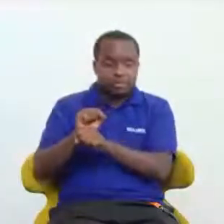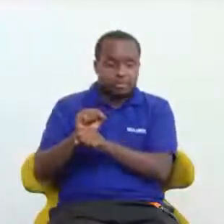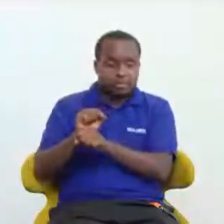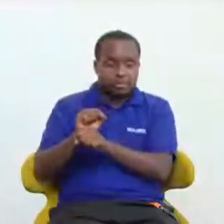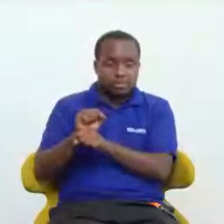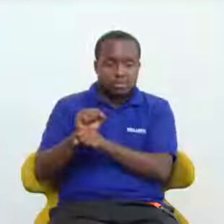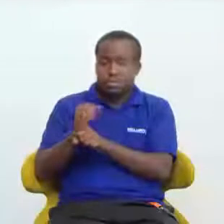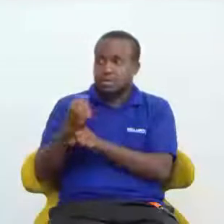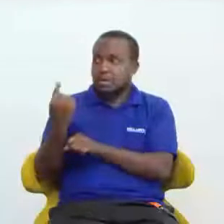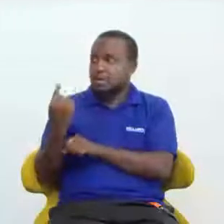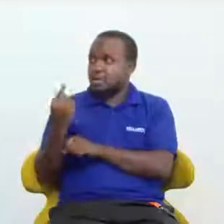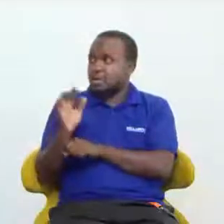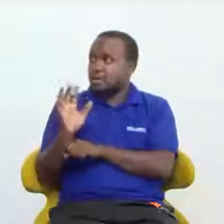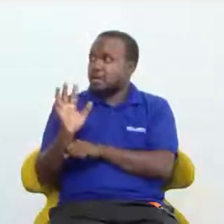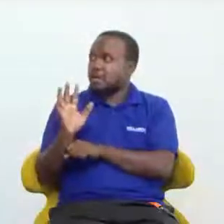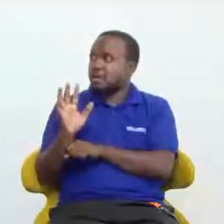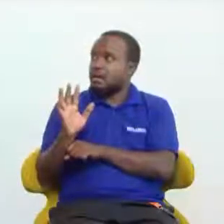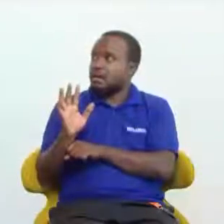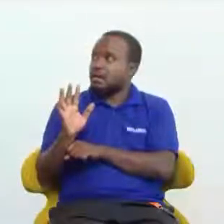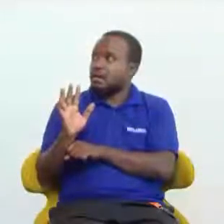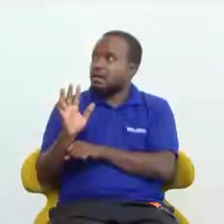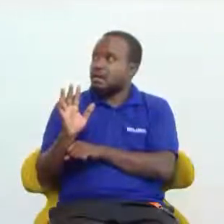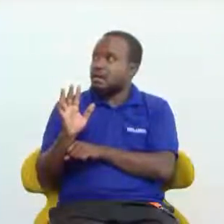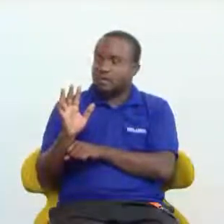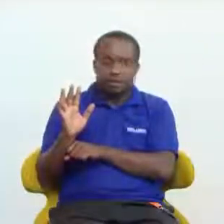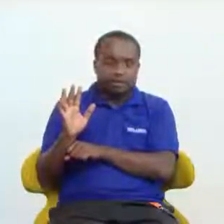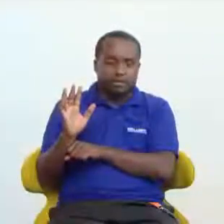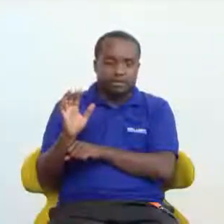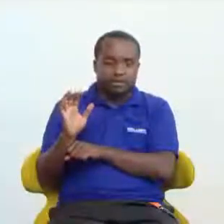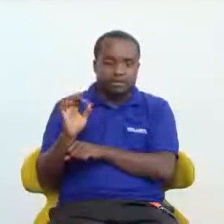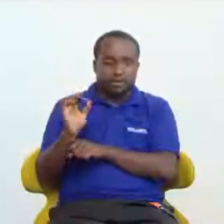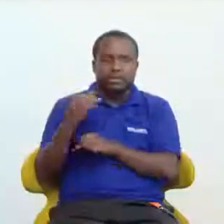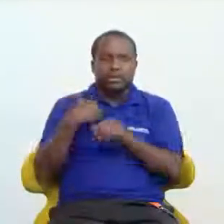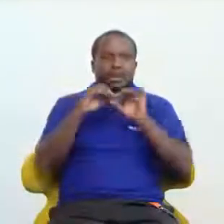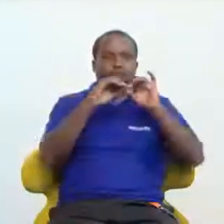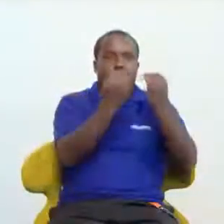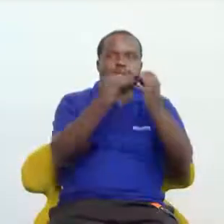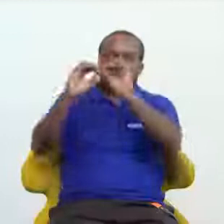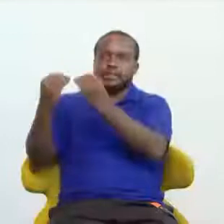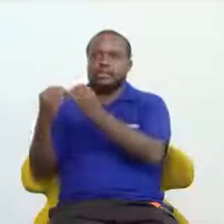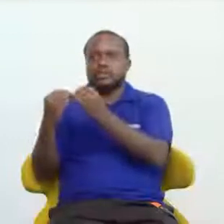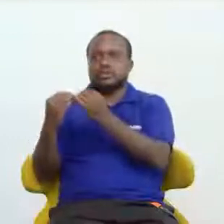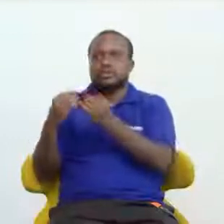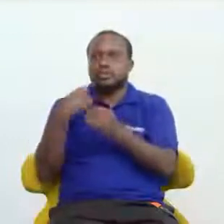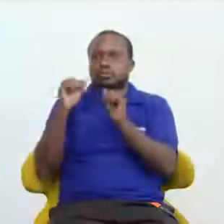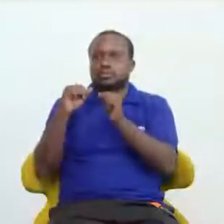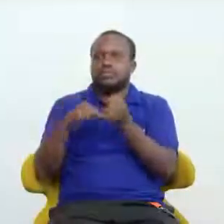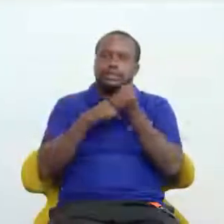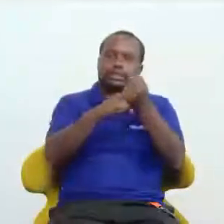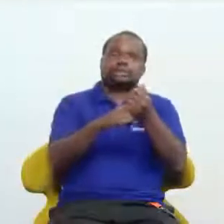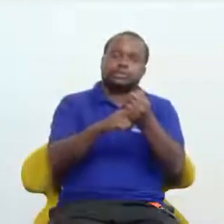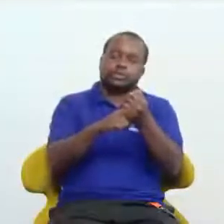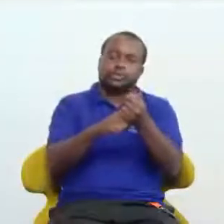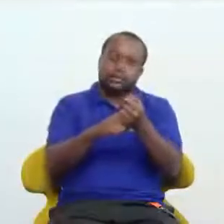I didn't realize that the slides would be like this. But you don't have to do this alone. There are organizations around the world that support people building assistive